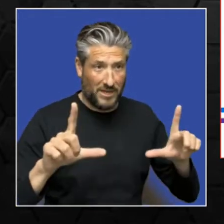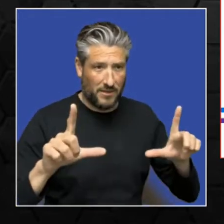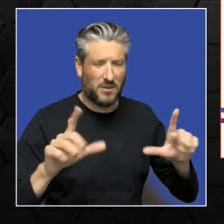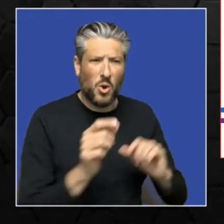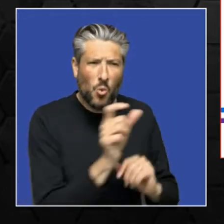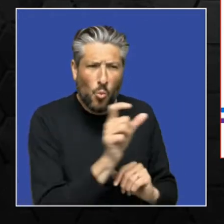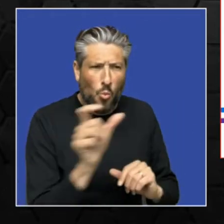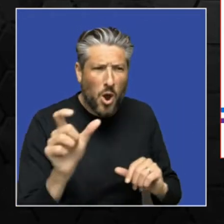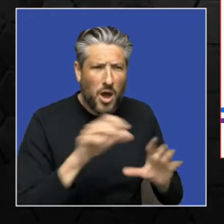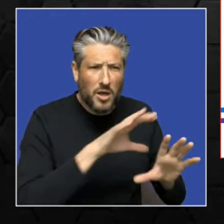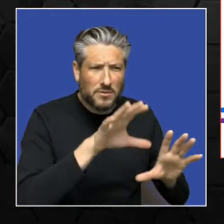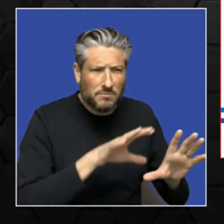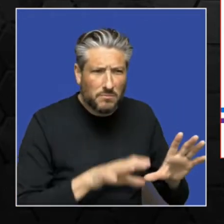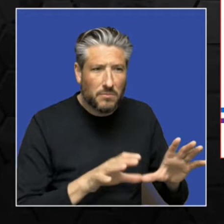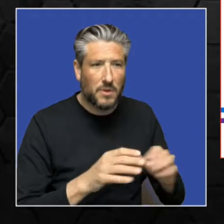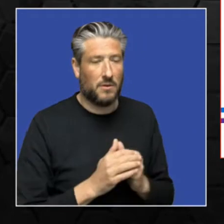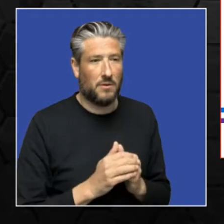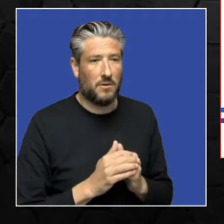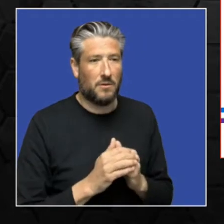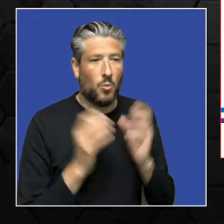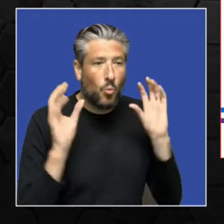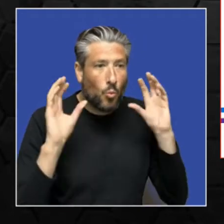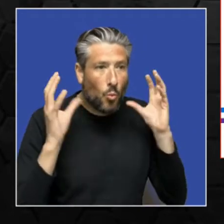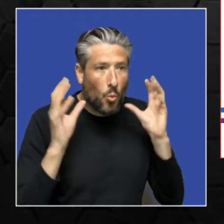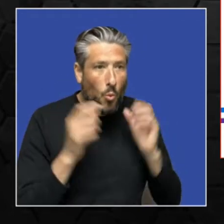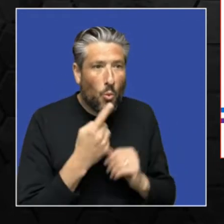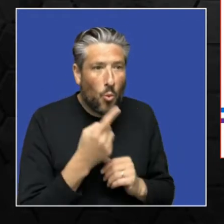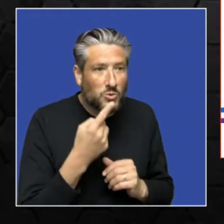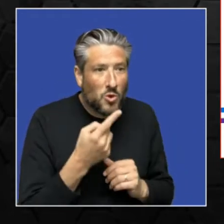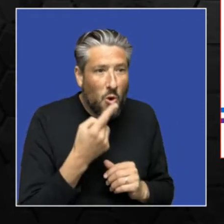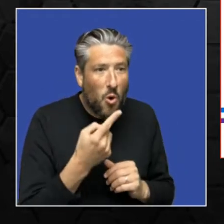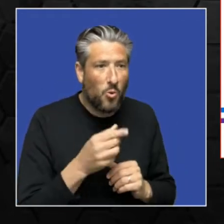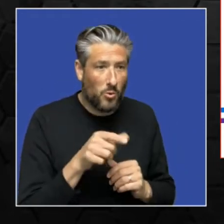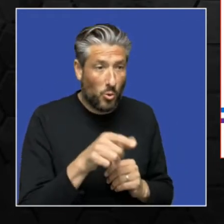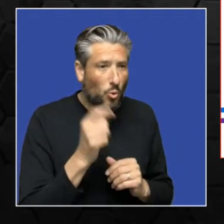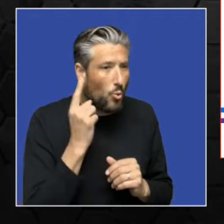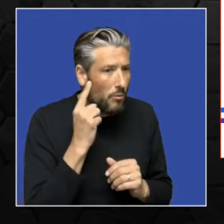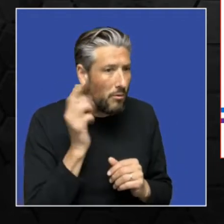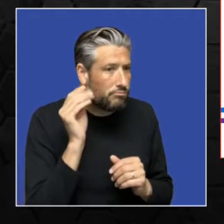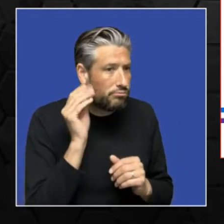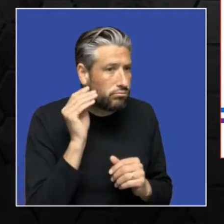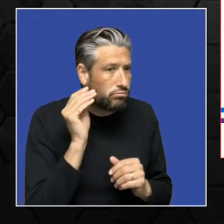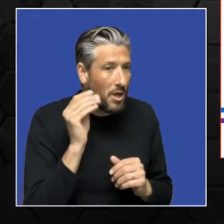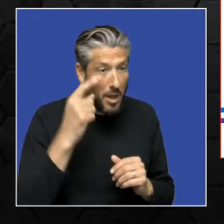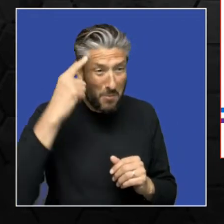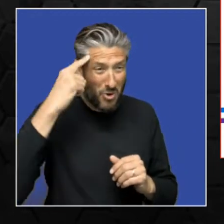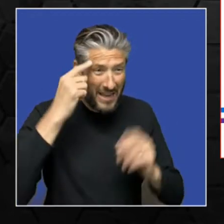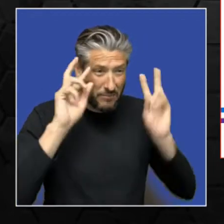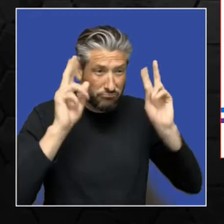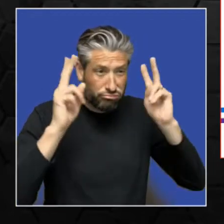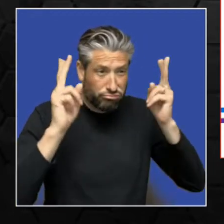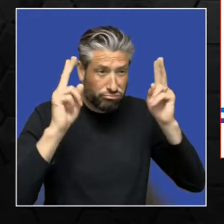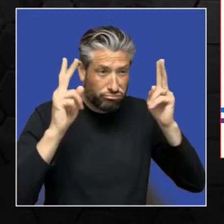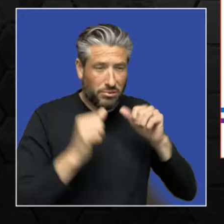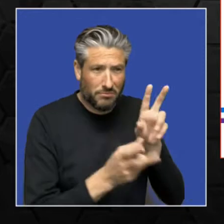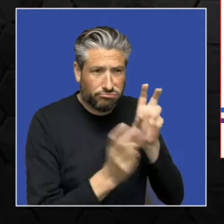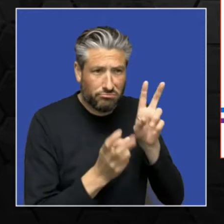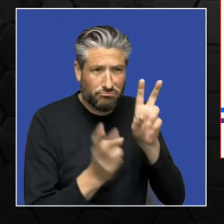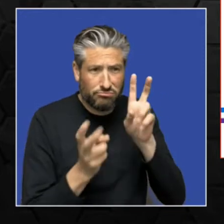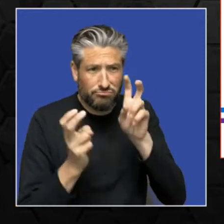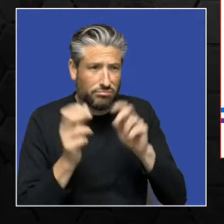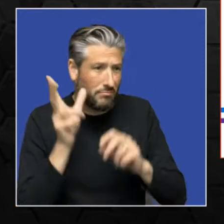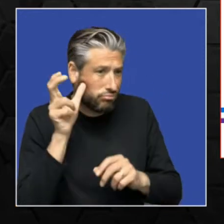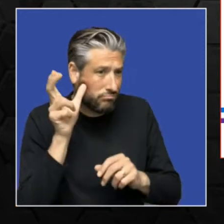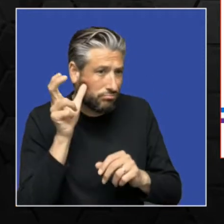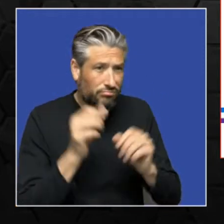there's so much audio, and there's so much going on. And for your brain to understand that and to come up with the perception and